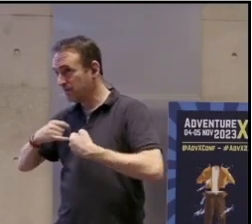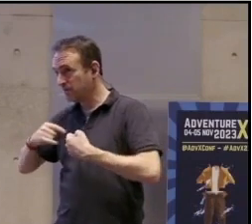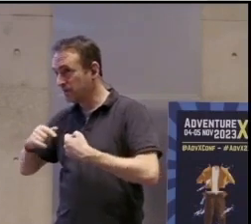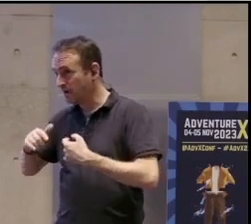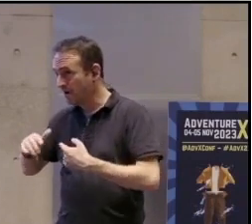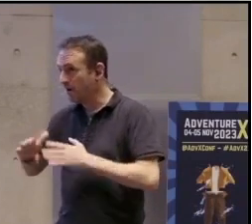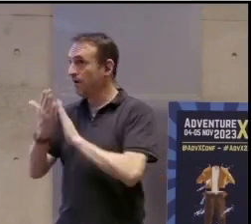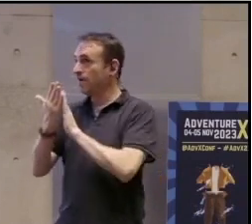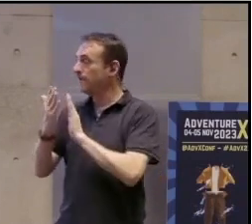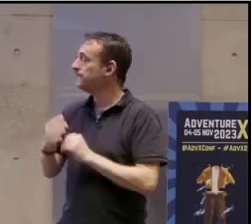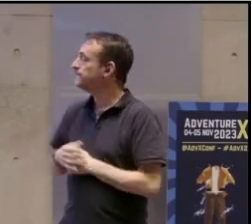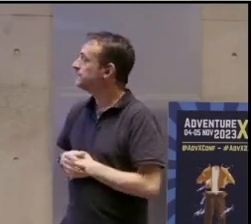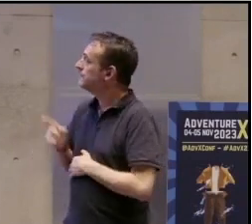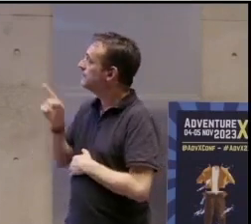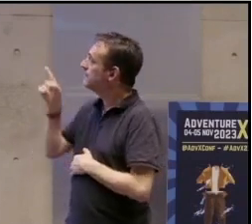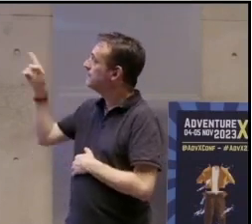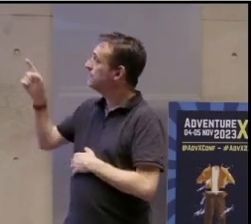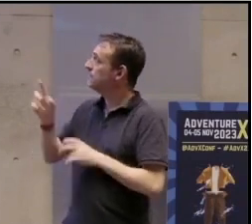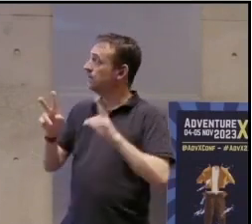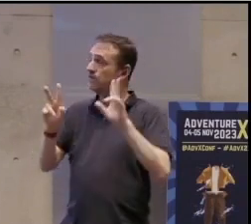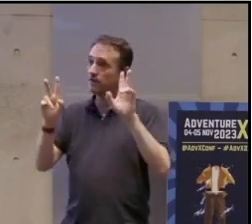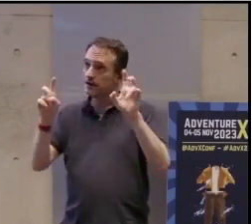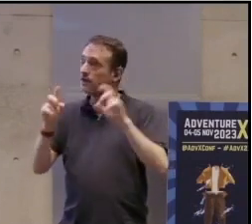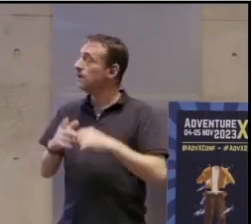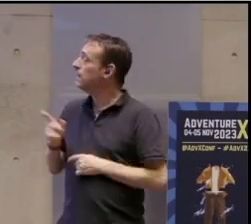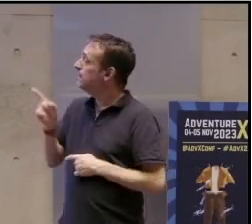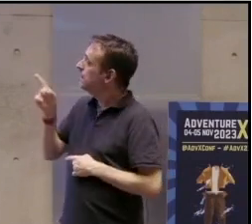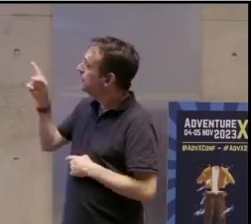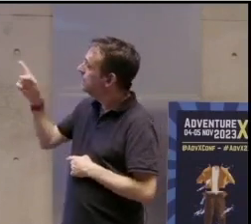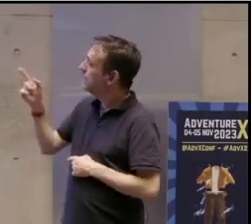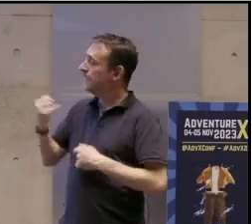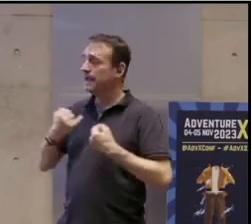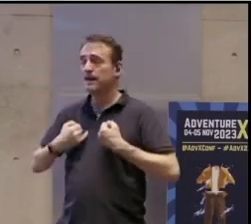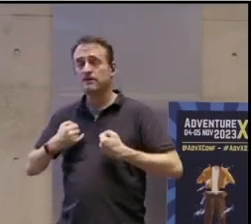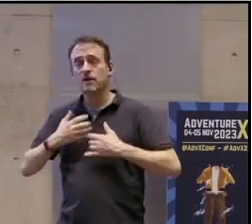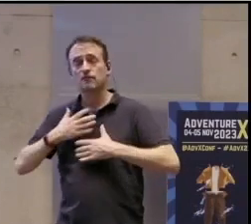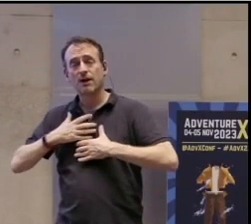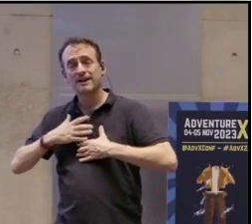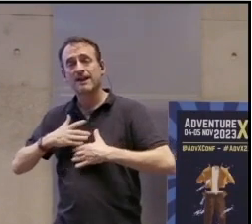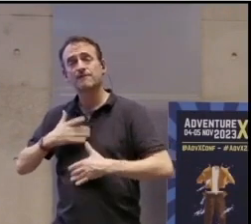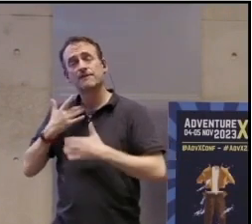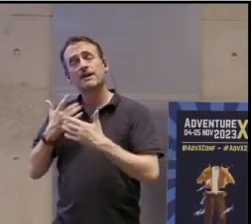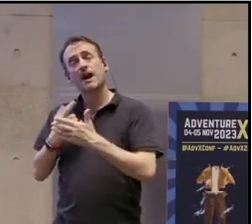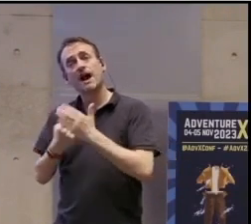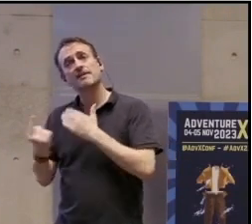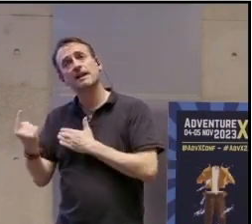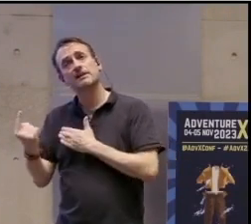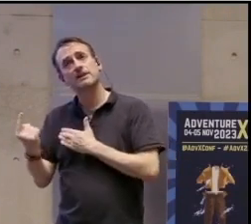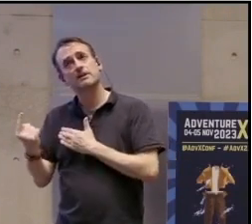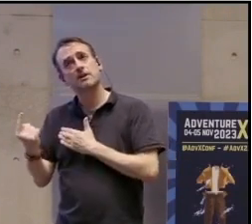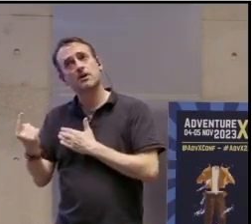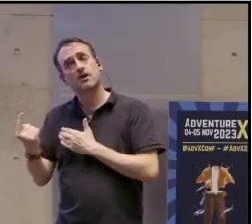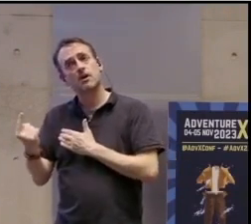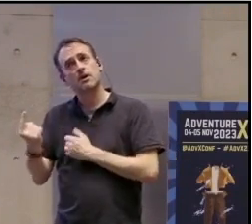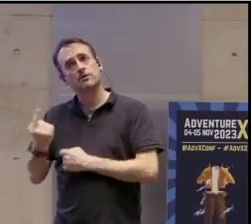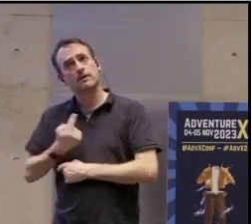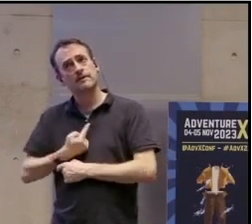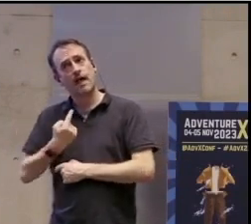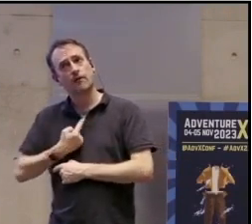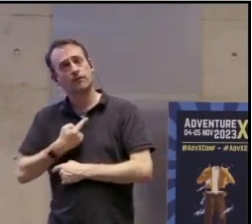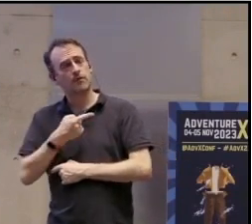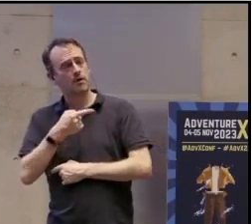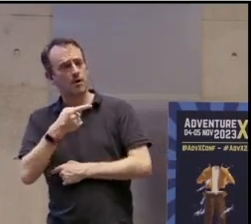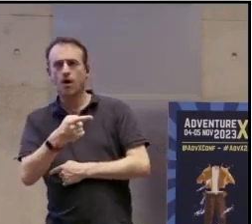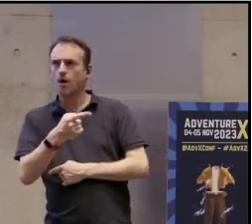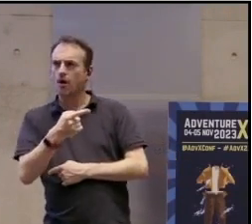because illnesses are really frightening, they're isolating. Seeing yourself accurately depicted, especially within a medium like a